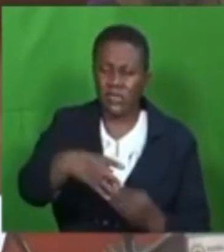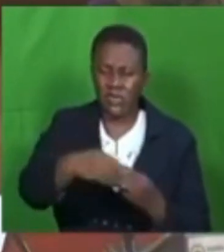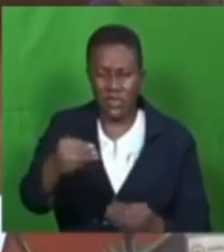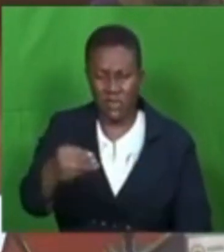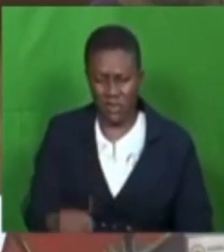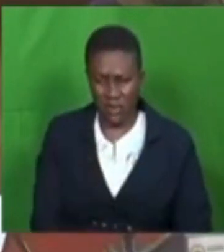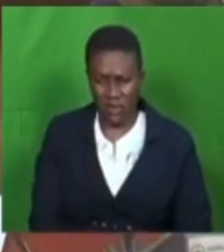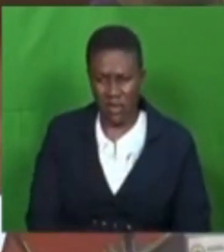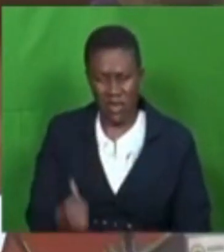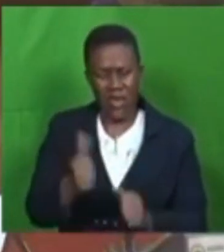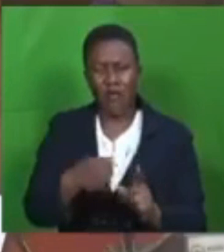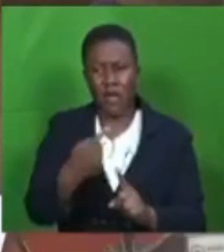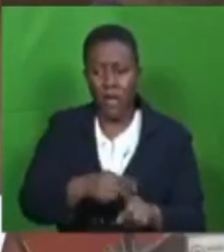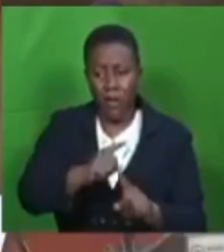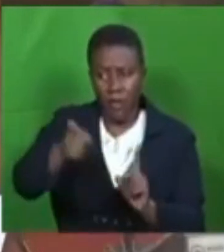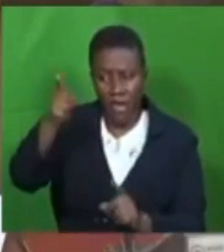the 600 received.